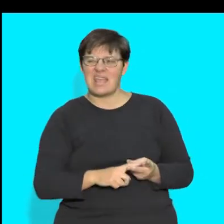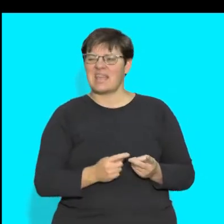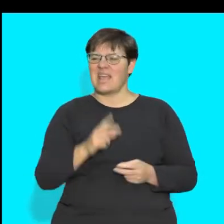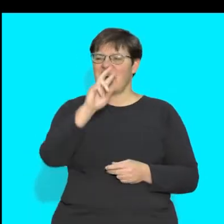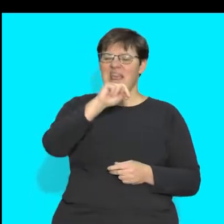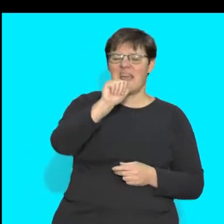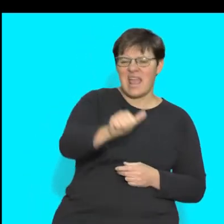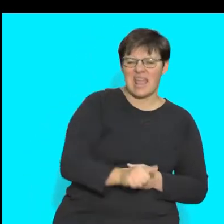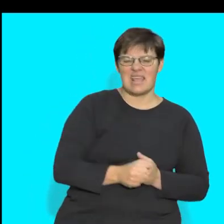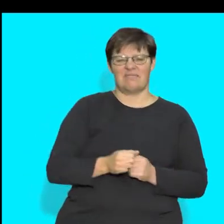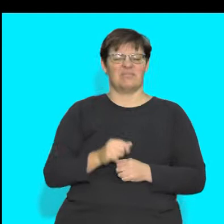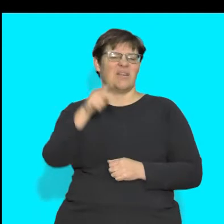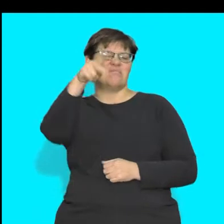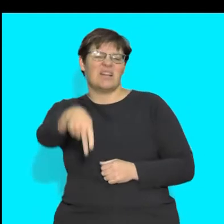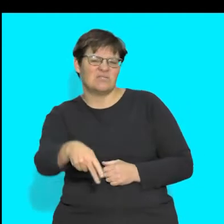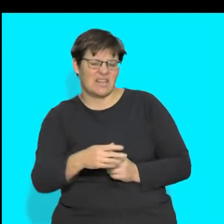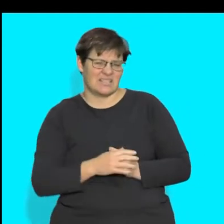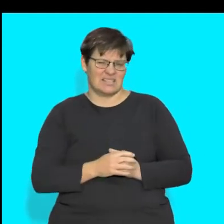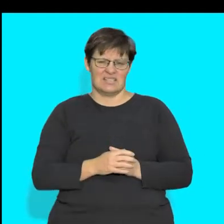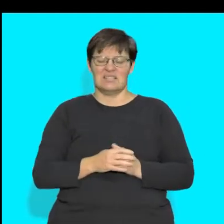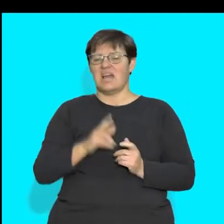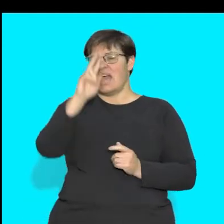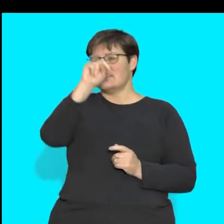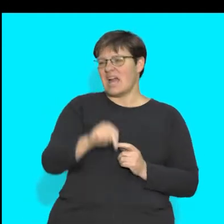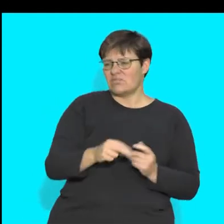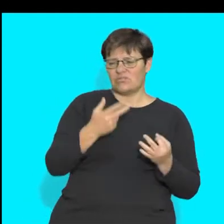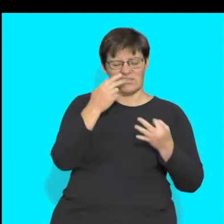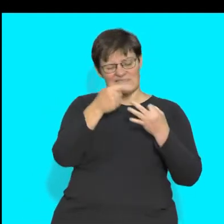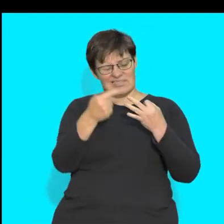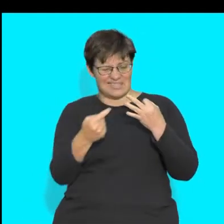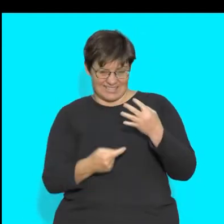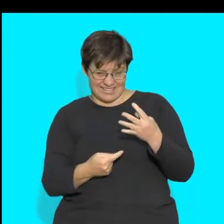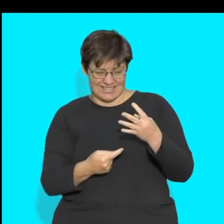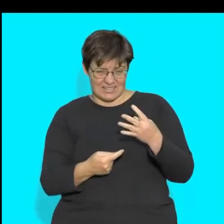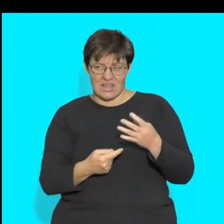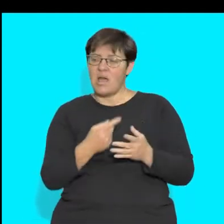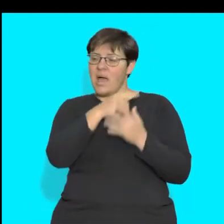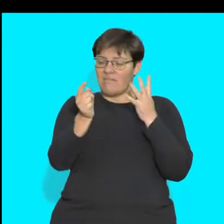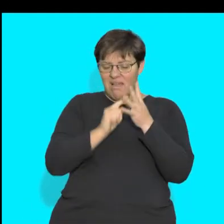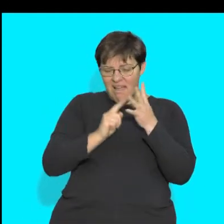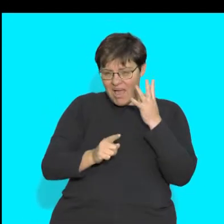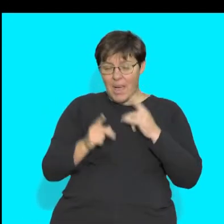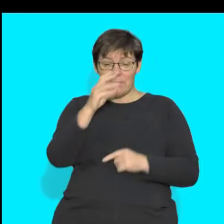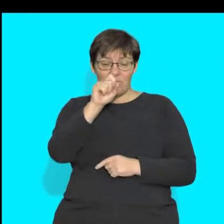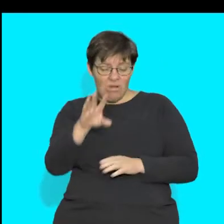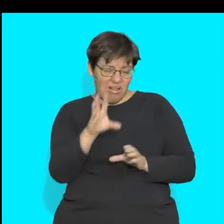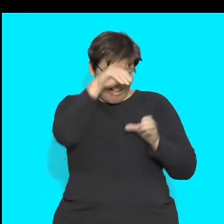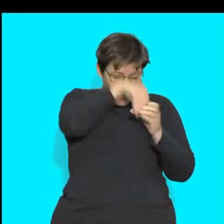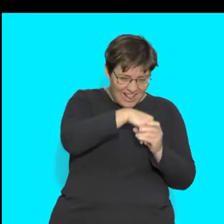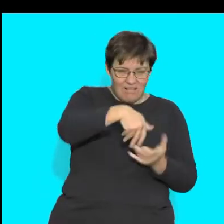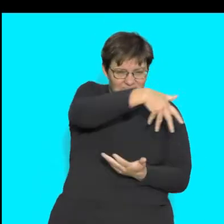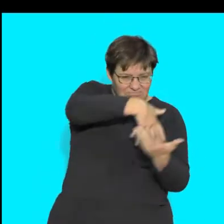at phosphates. I looked at nitrogen. All right. All of my different minerals are